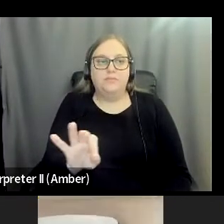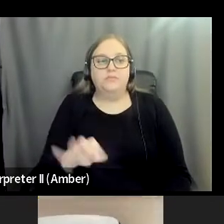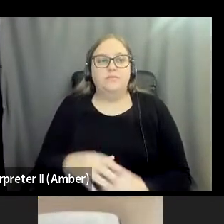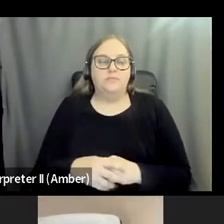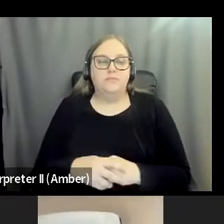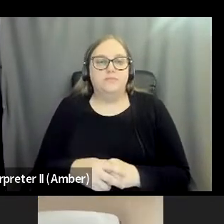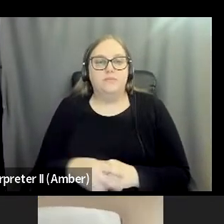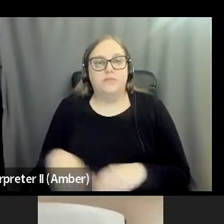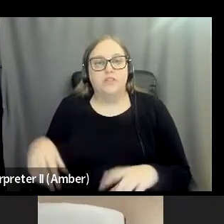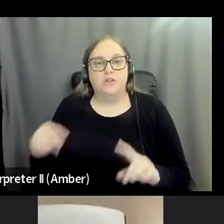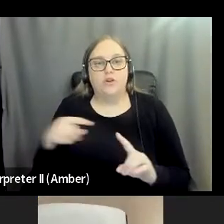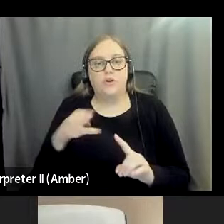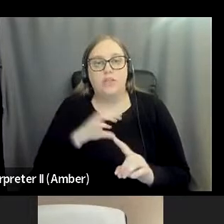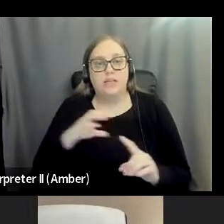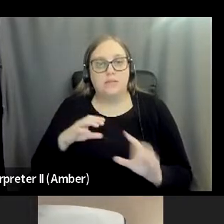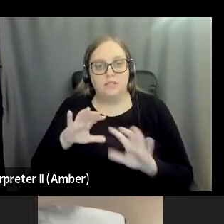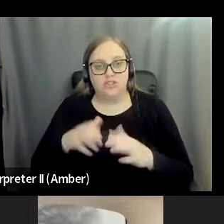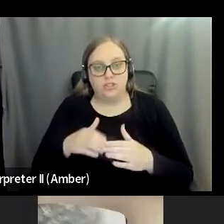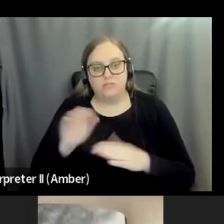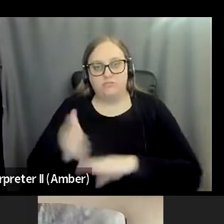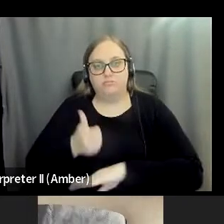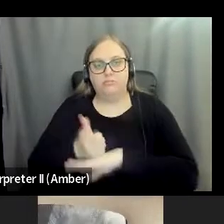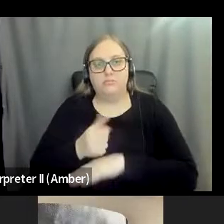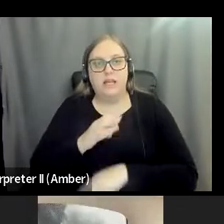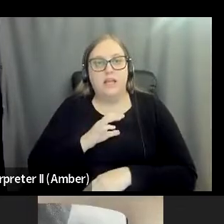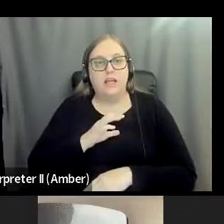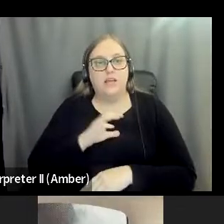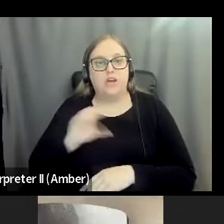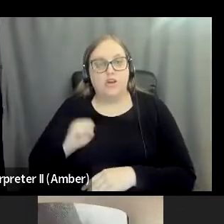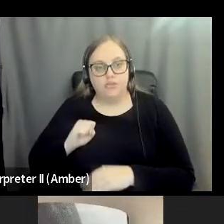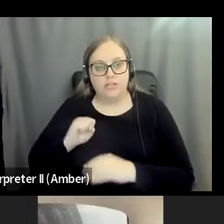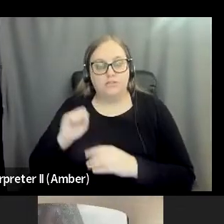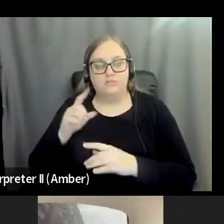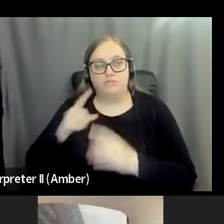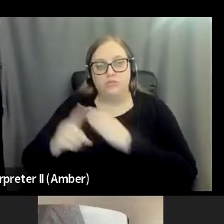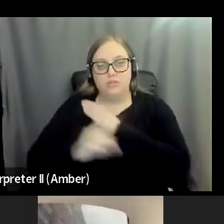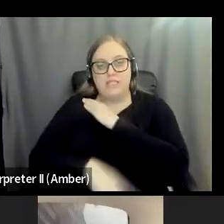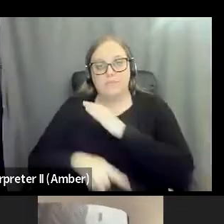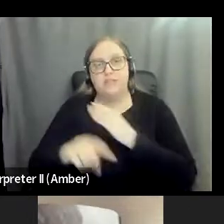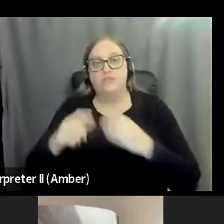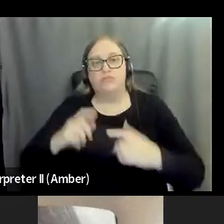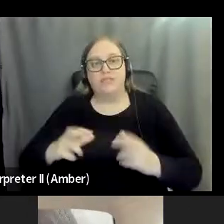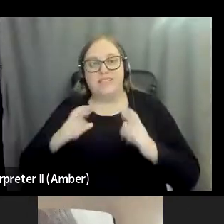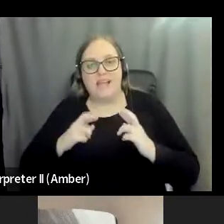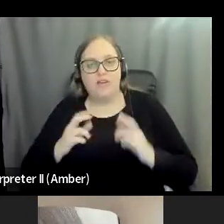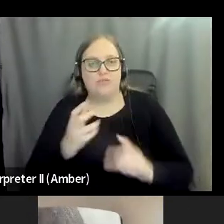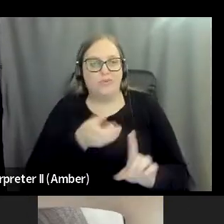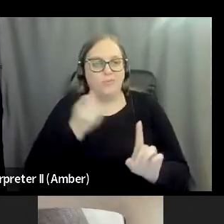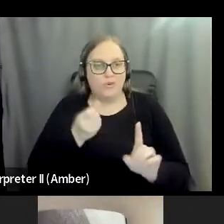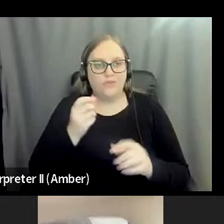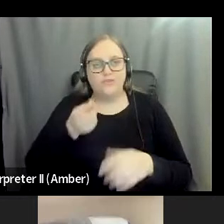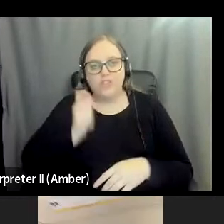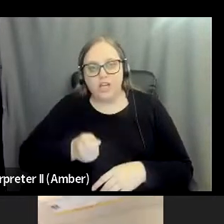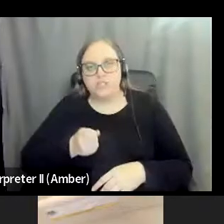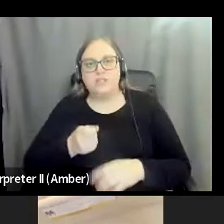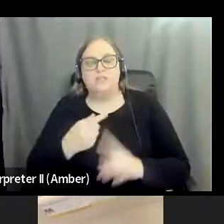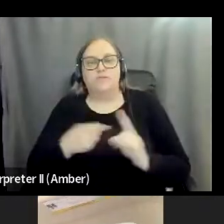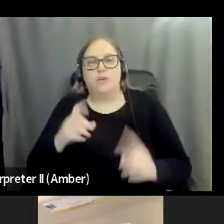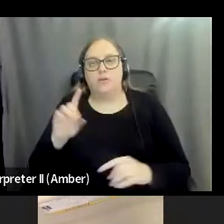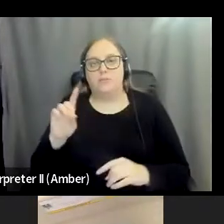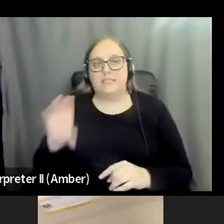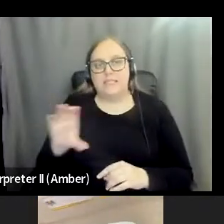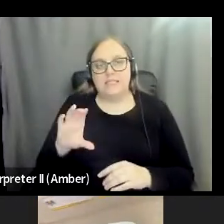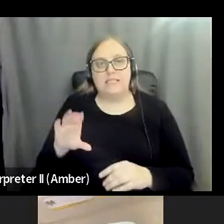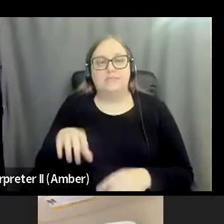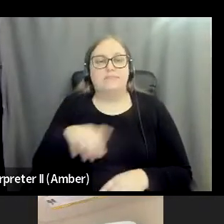The commission was established by Congress to discipline, retire, or remove judges on the Superior Court of the District of Columbia and the District of Columbia Court